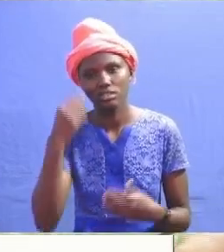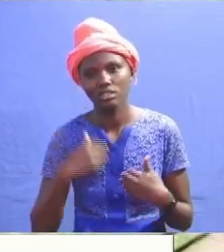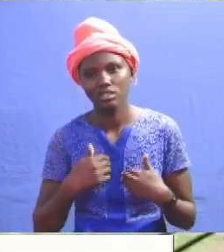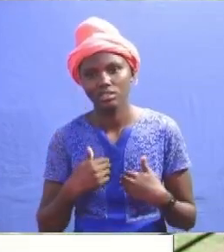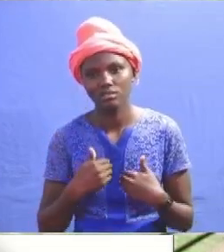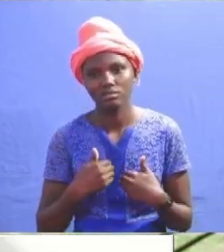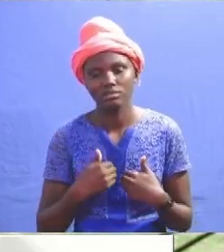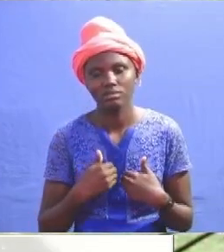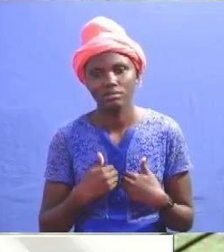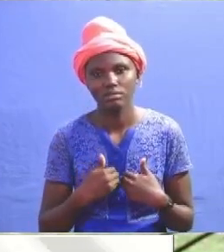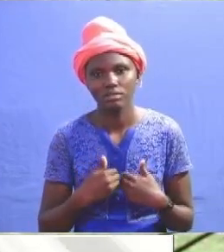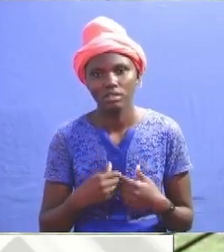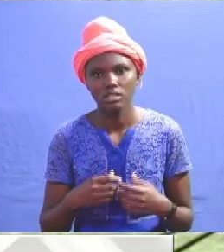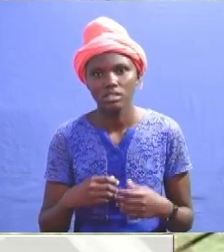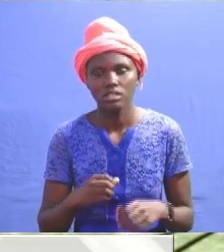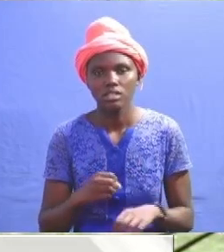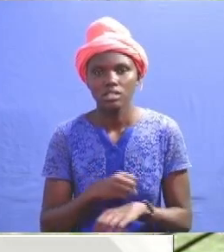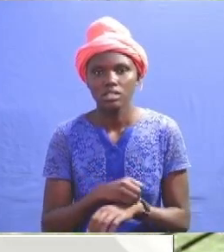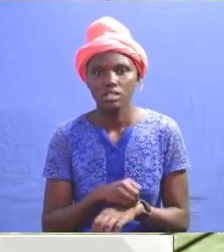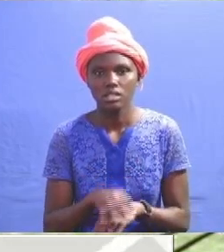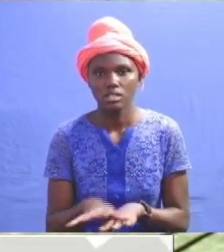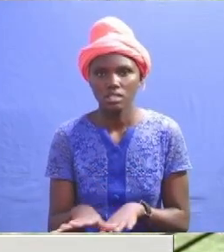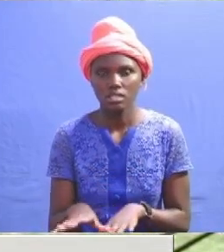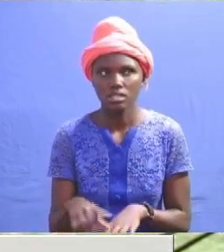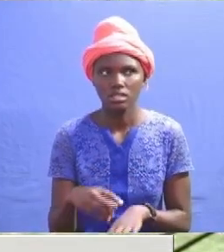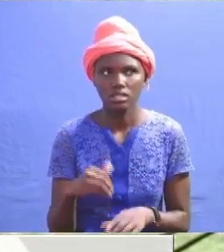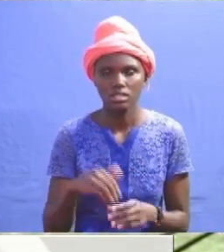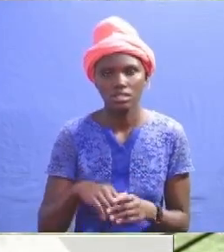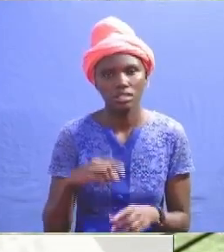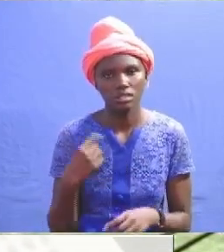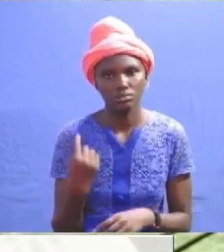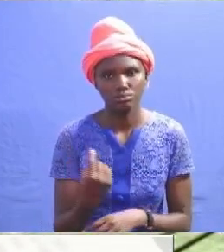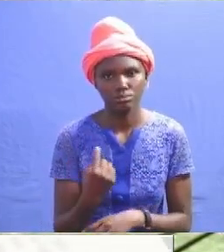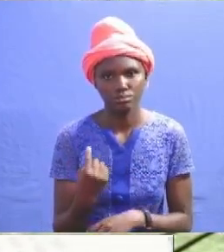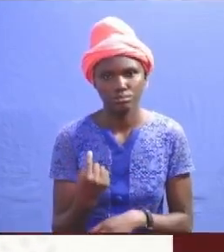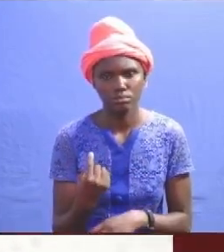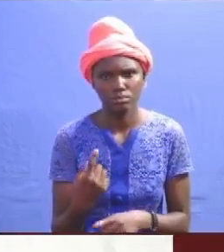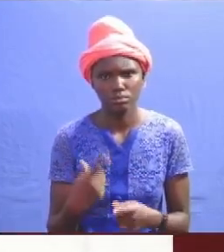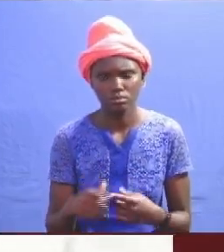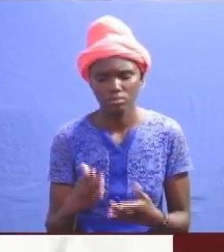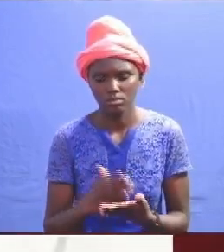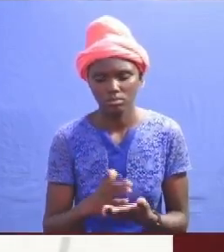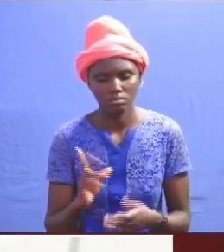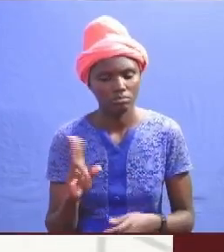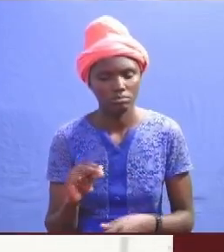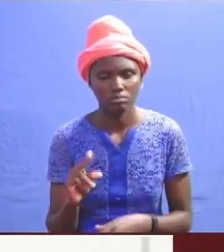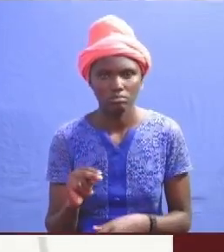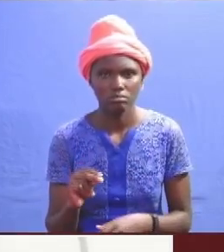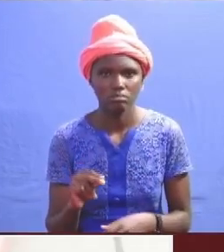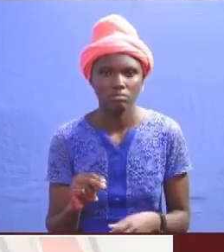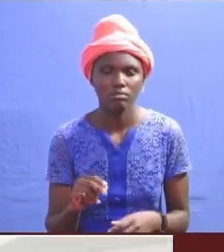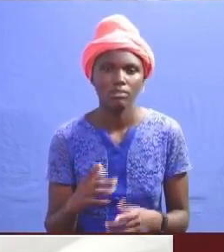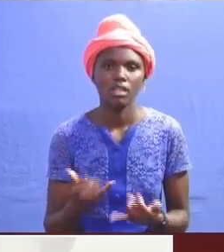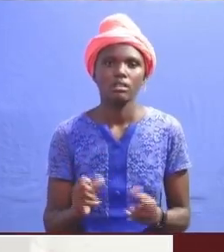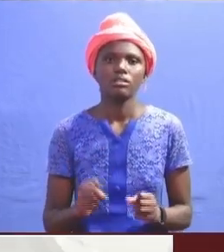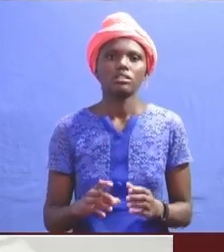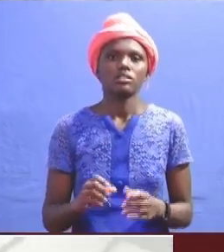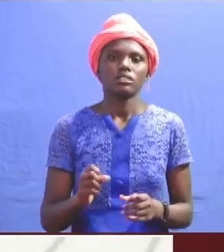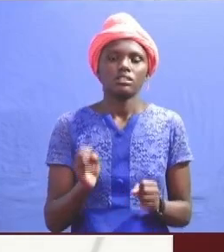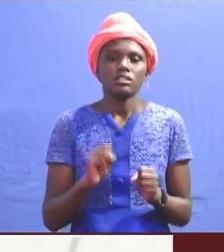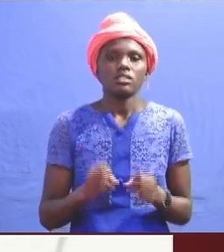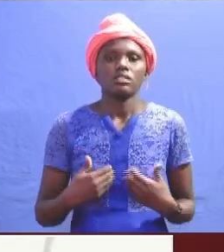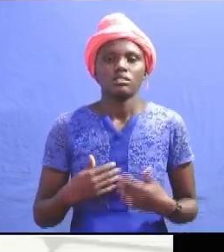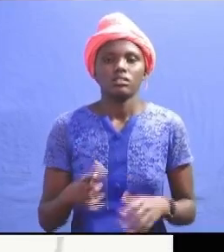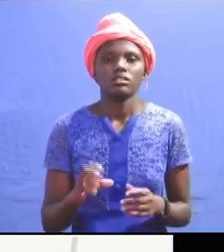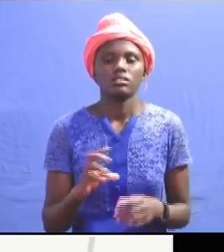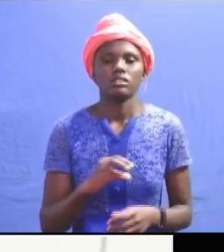actually cancer cells in it. It is not true. There remains significantly low public trust